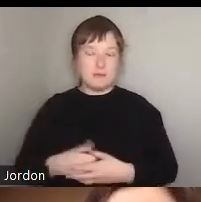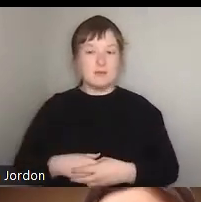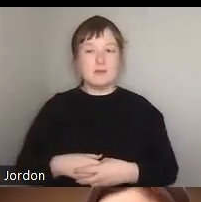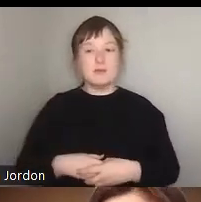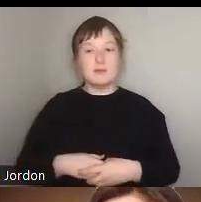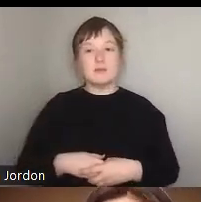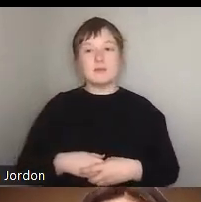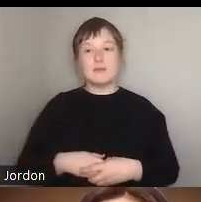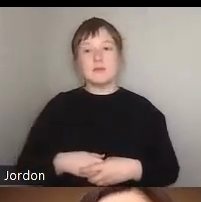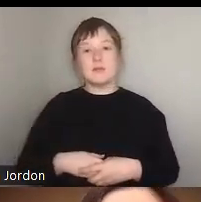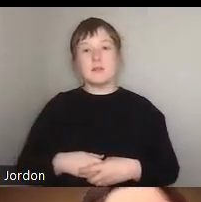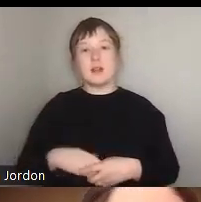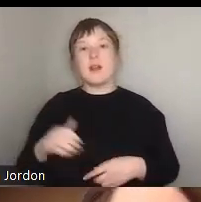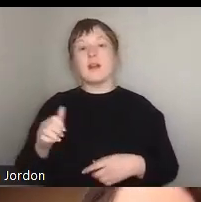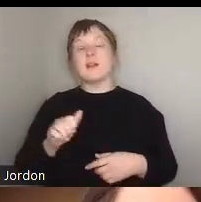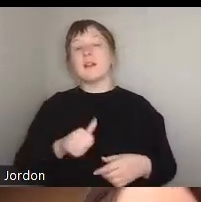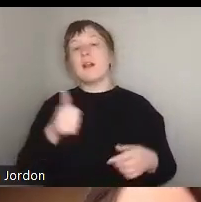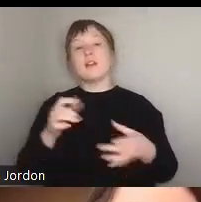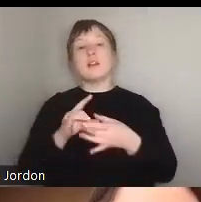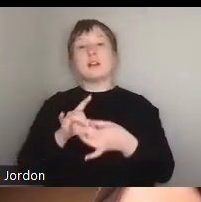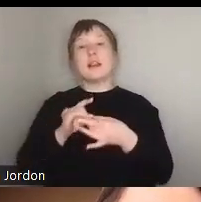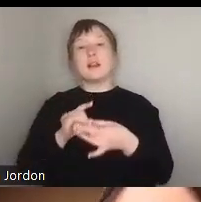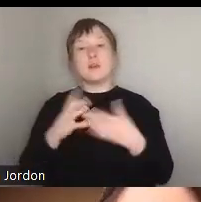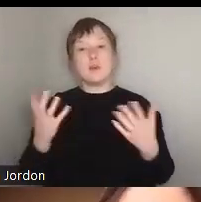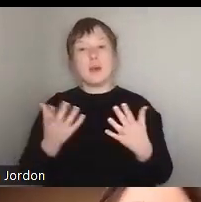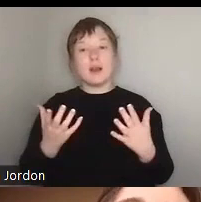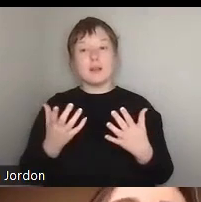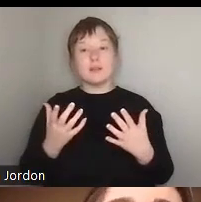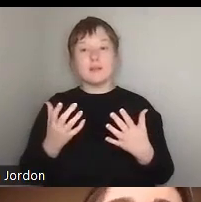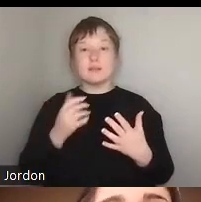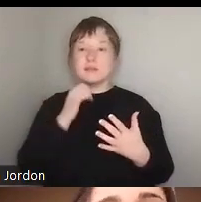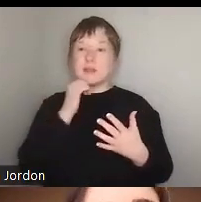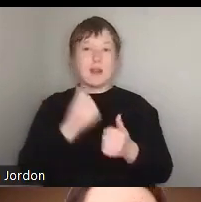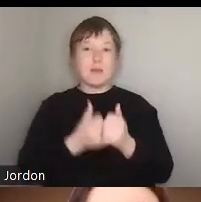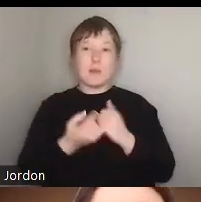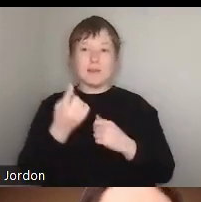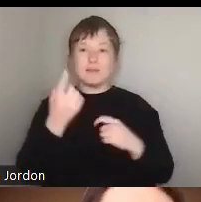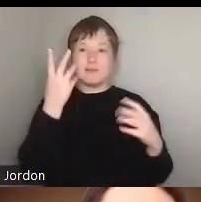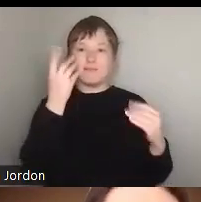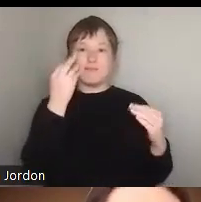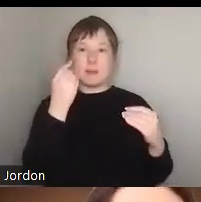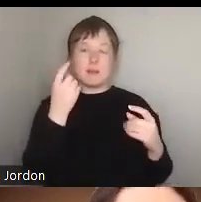Also, another connection that, not everybody always thinks about is that